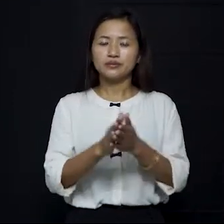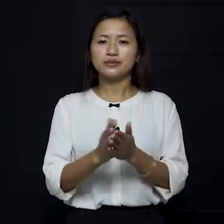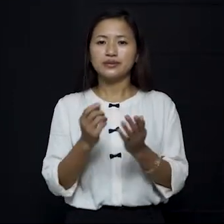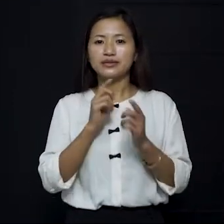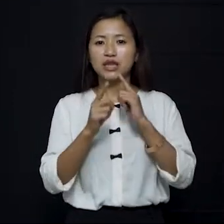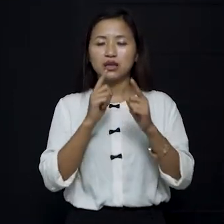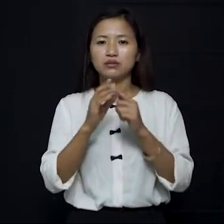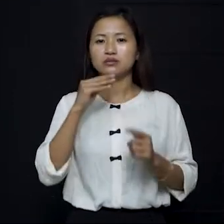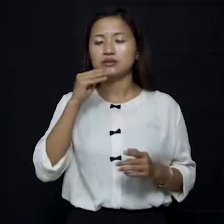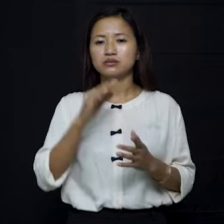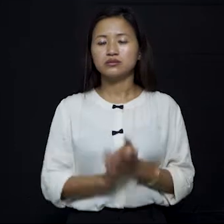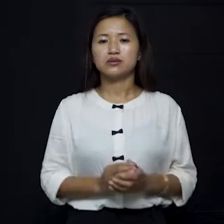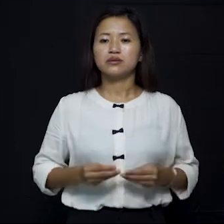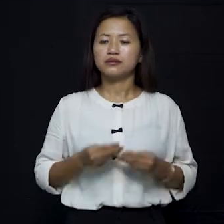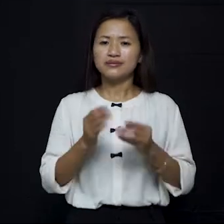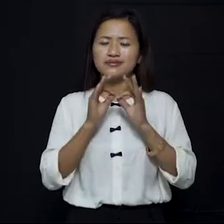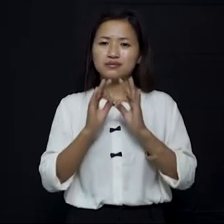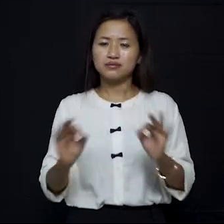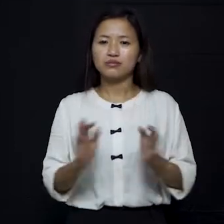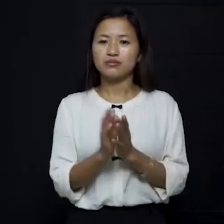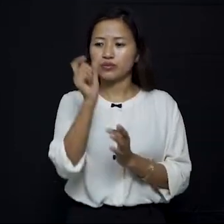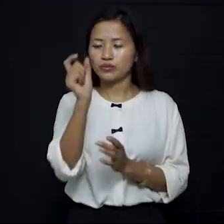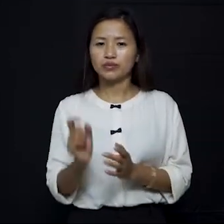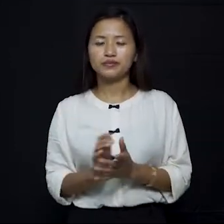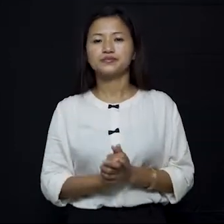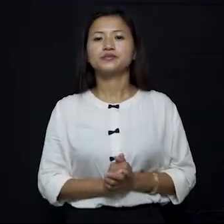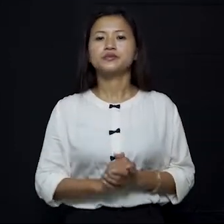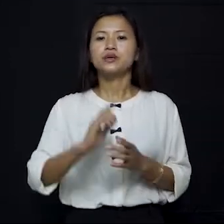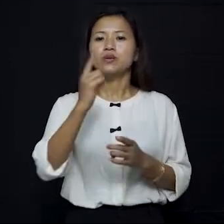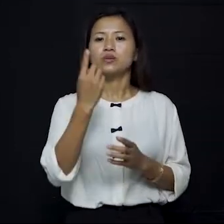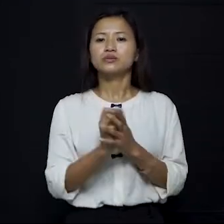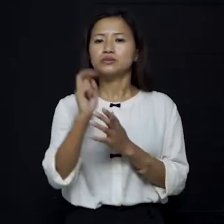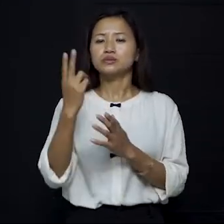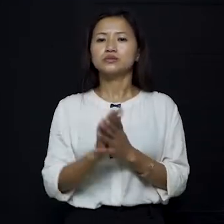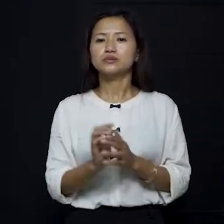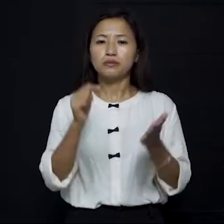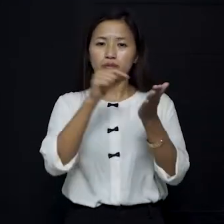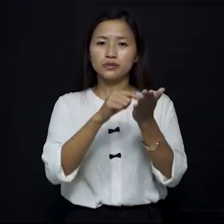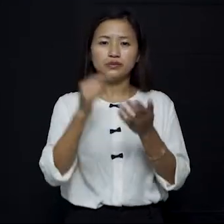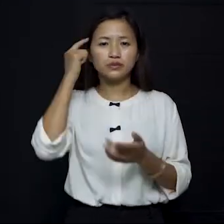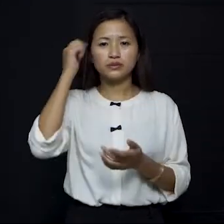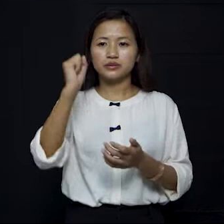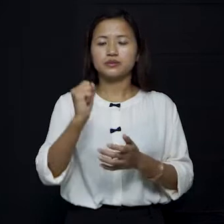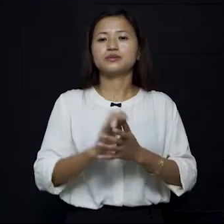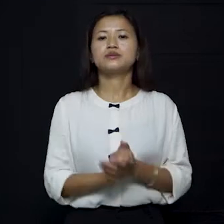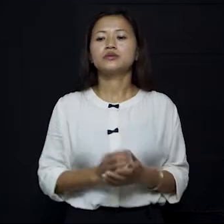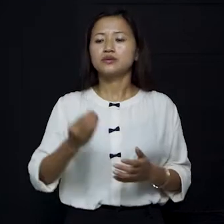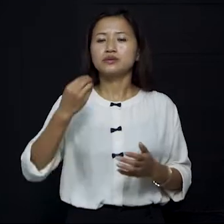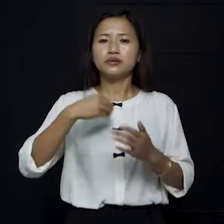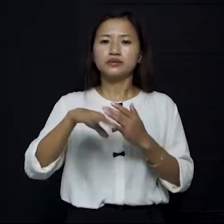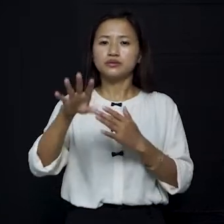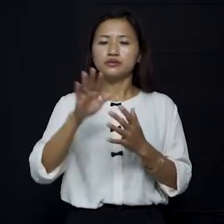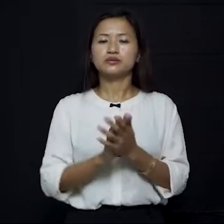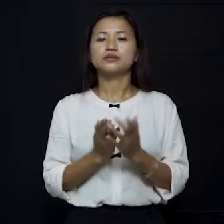terms and very simple words, okay? But I will just read 2 points for you to remember, and then you will get to go through